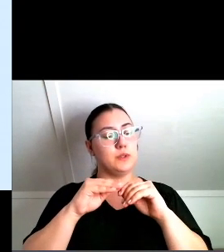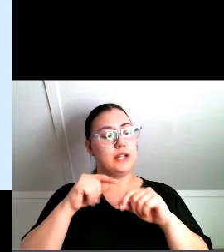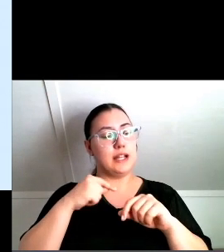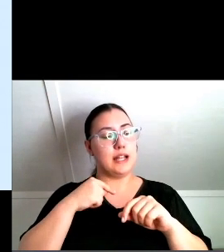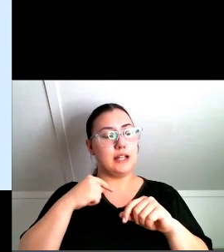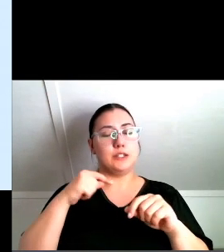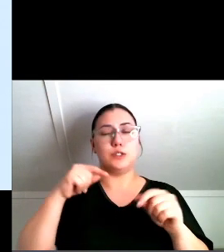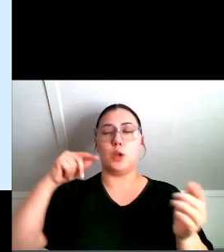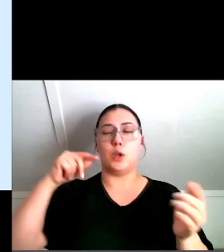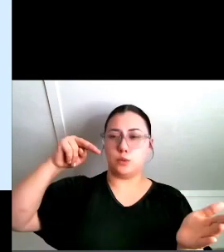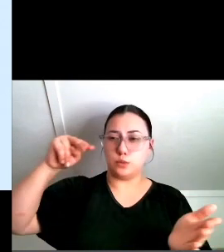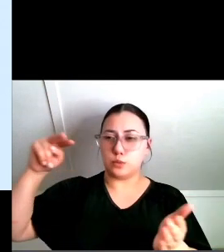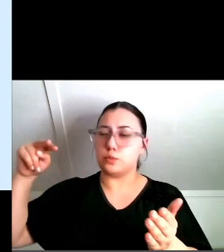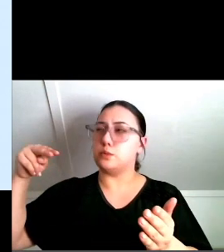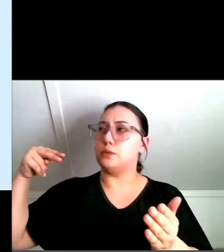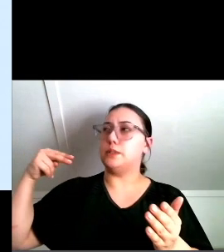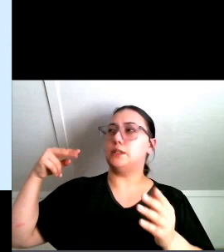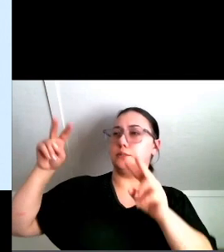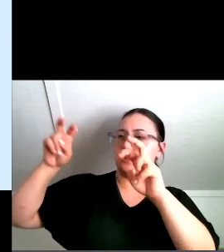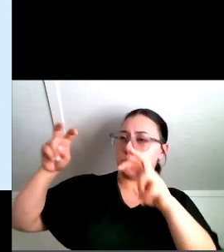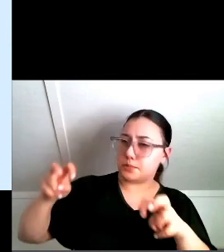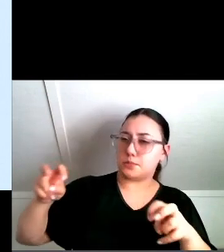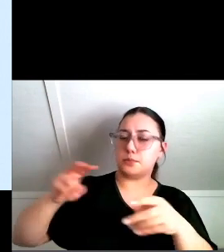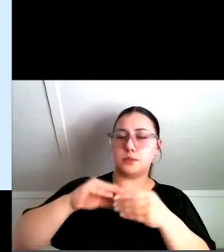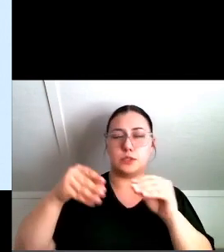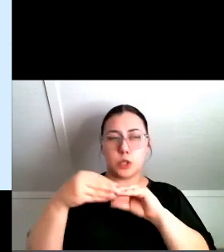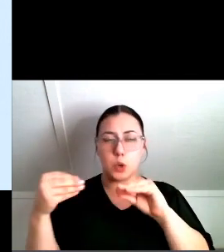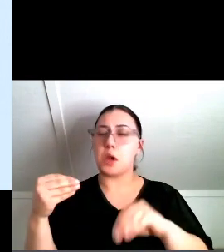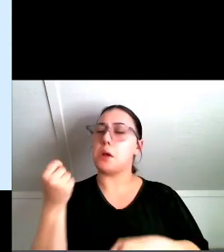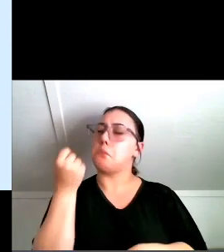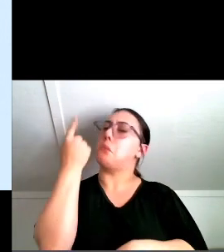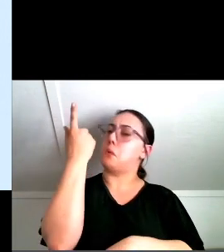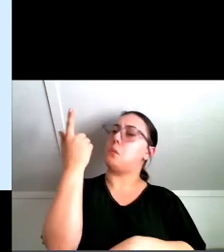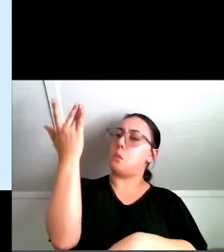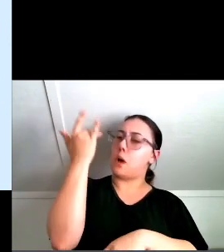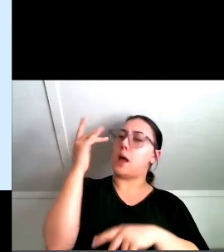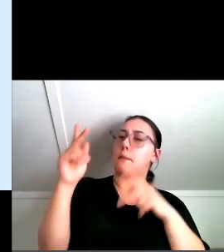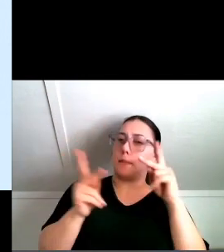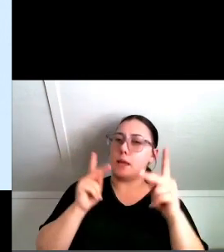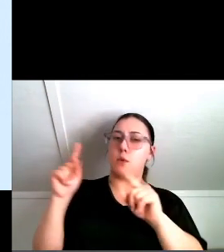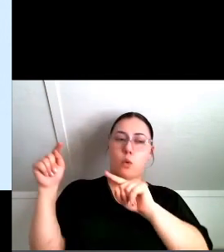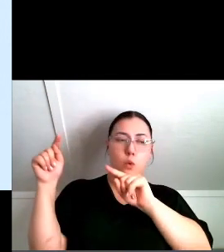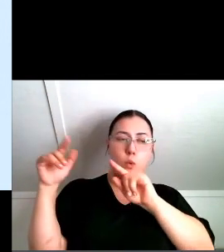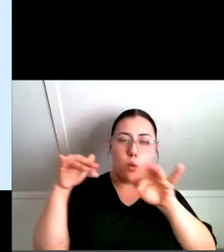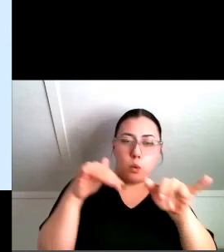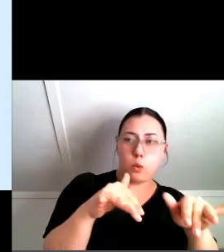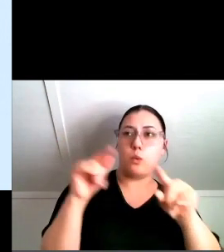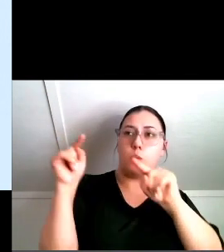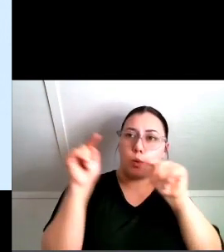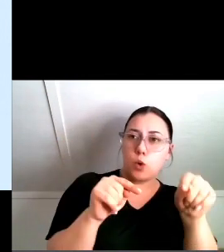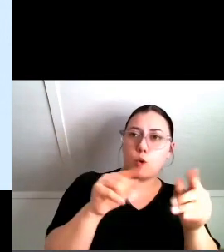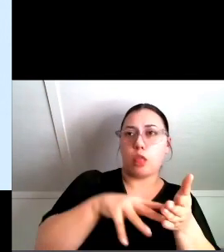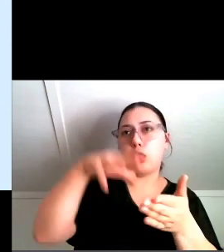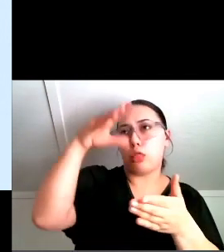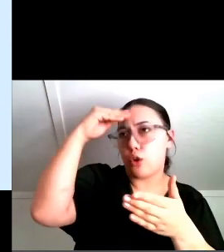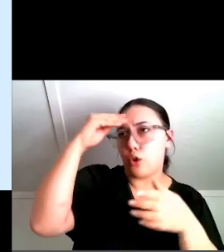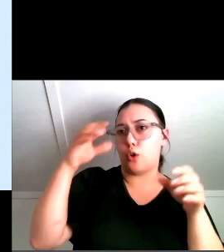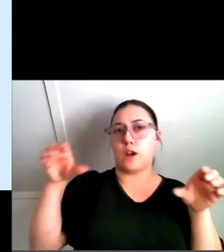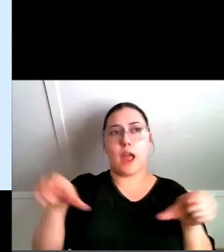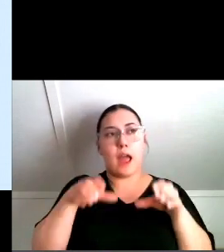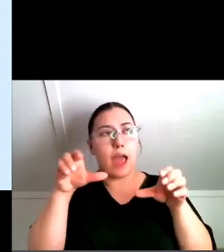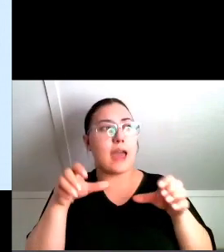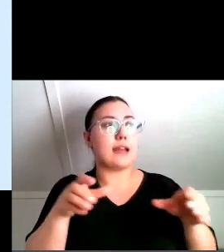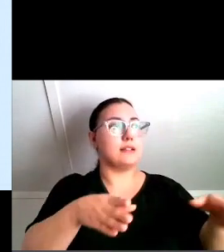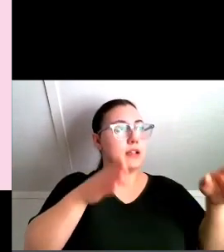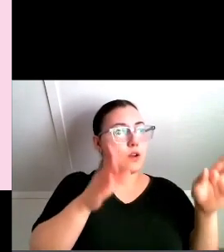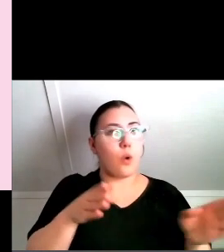to Eatonville, being drawn to the Hunger for School, to learn, to act, to organize. And it becomes, I think, an